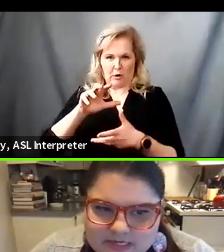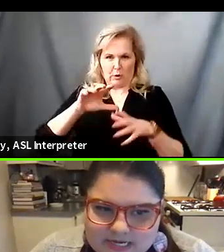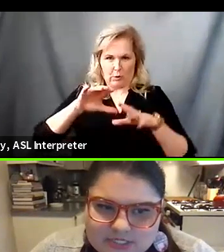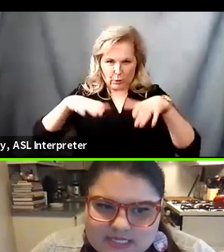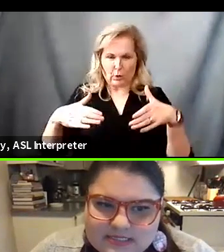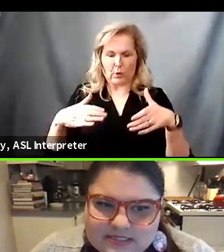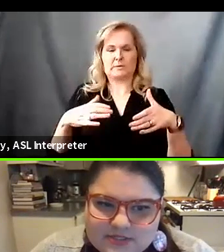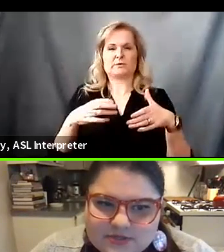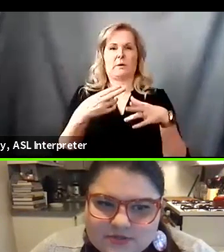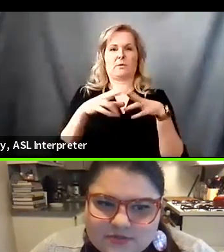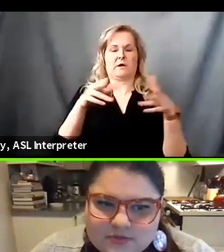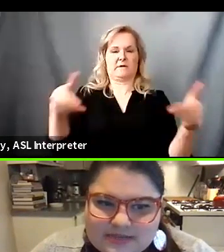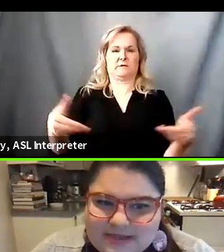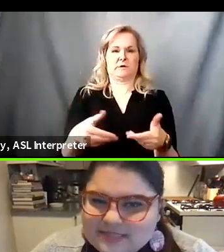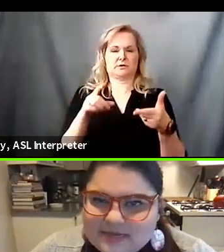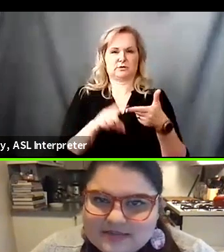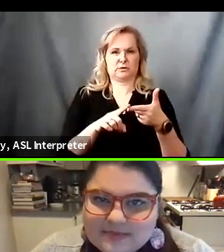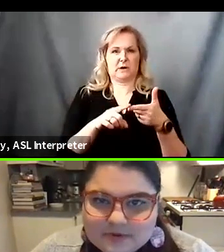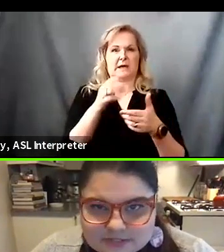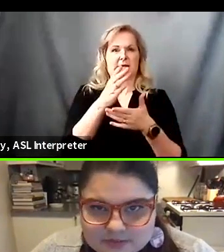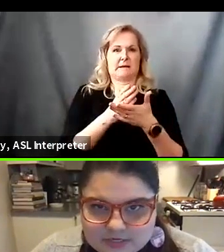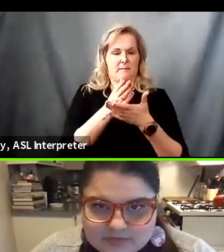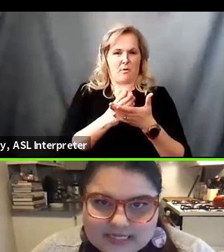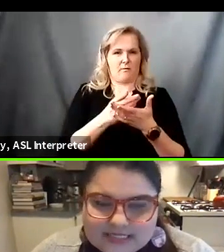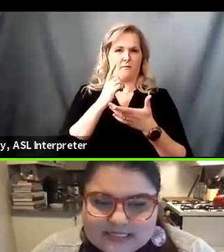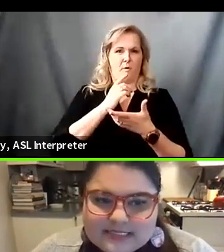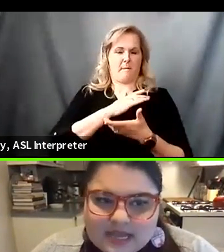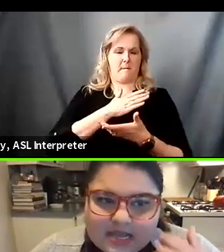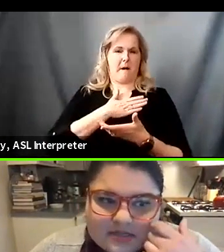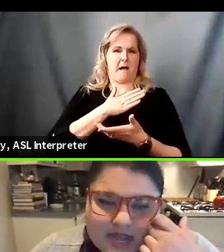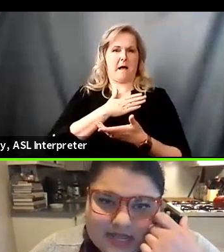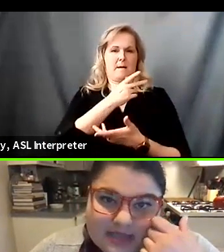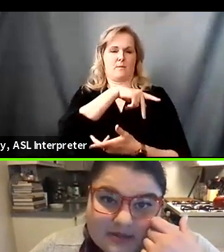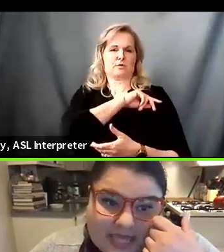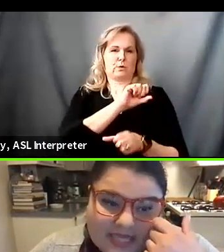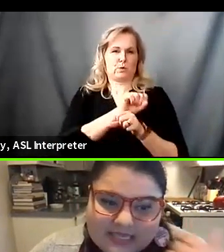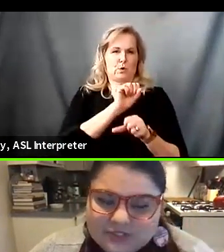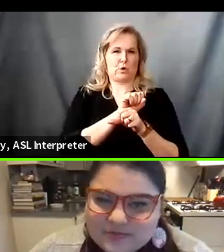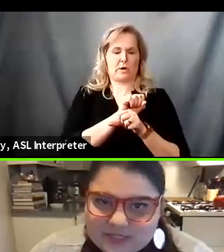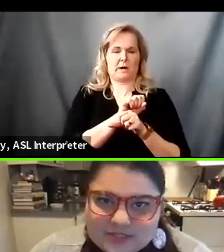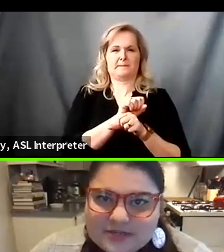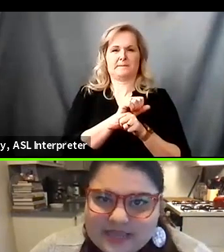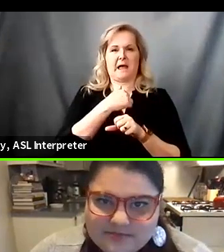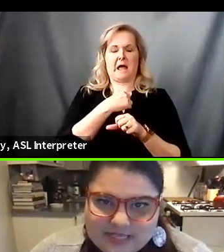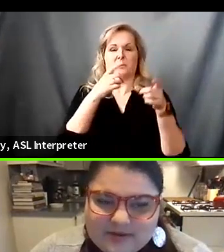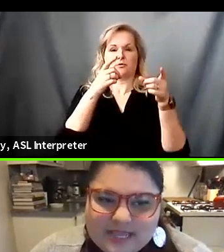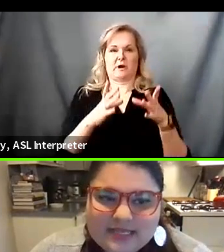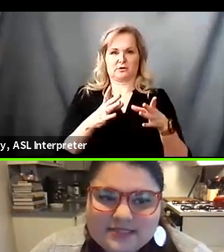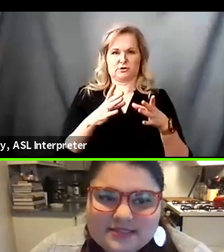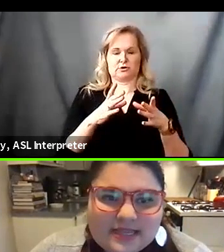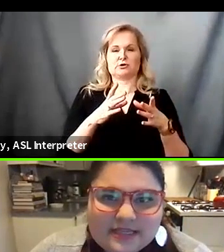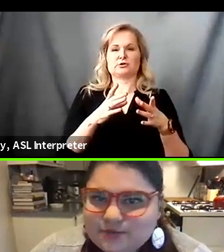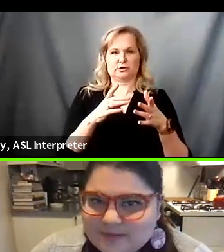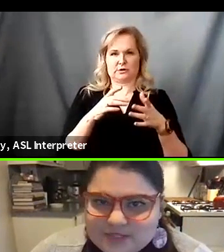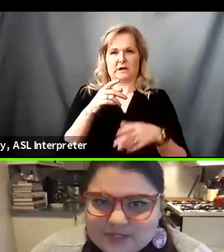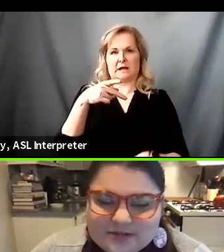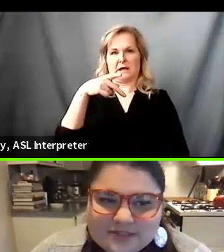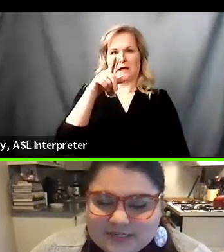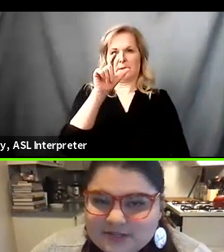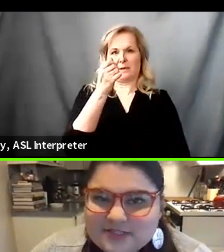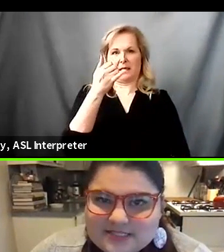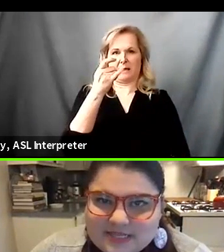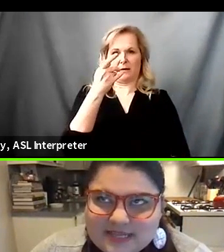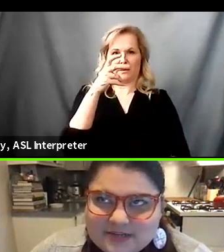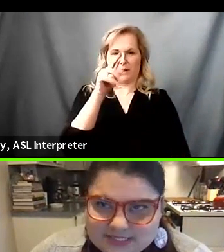brief introduction to some aspect of my personal work and practice. I am a director, a playwright, a